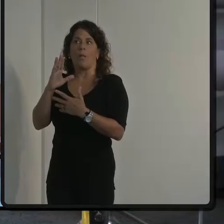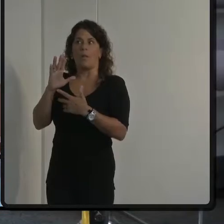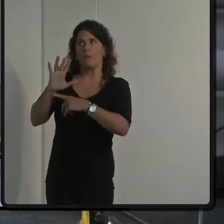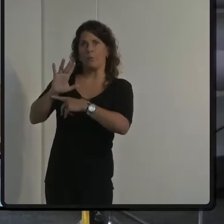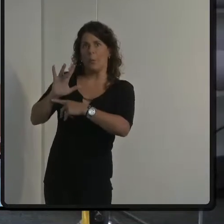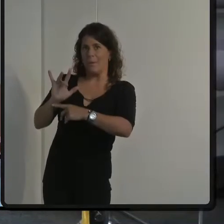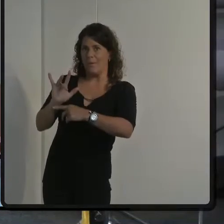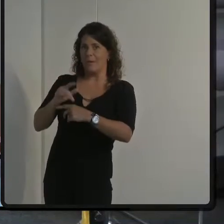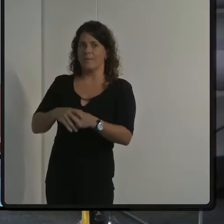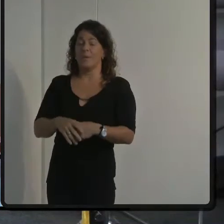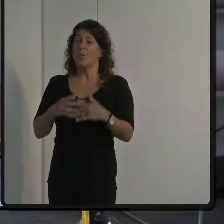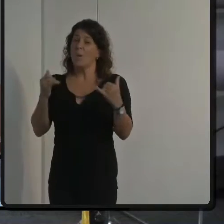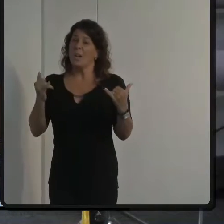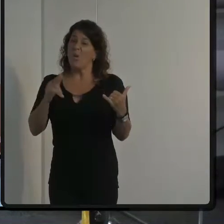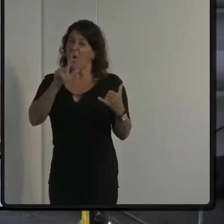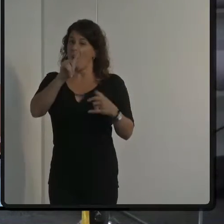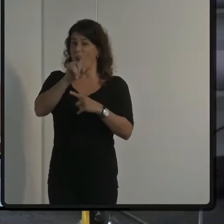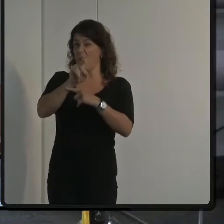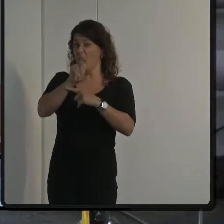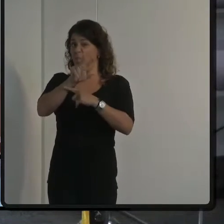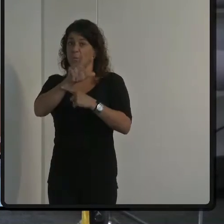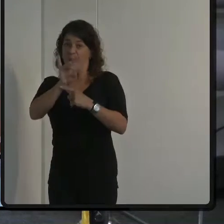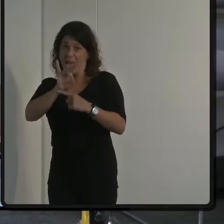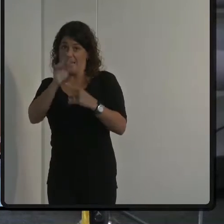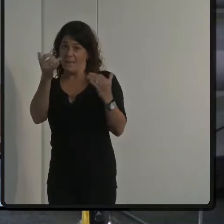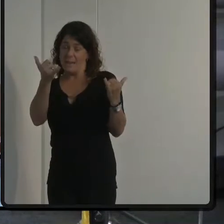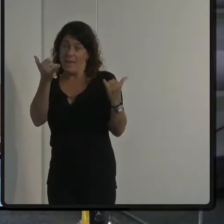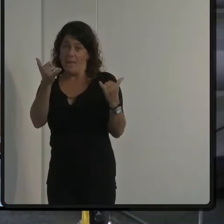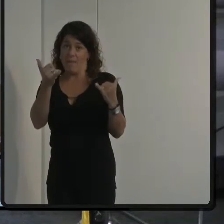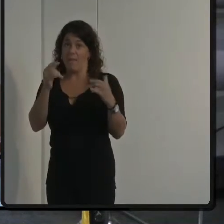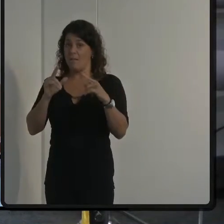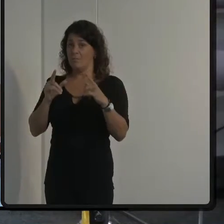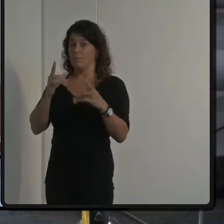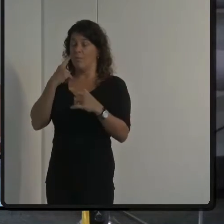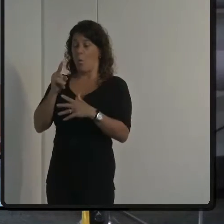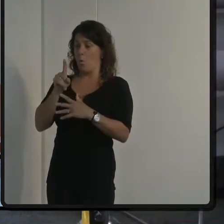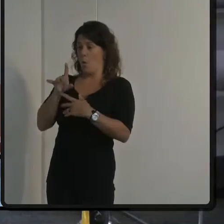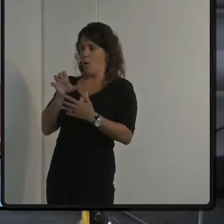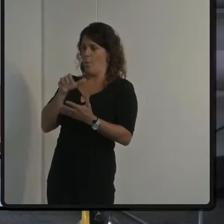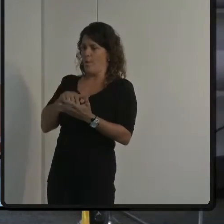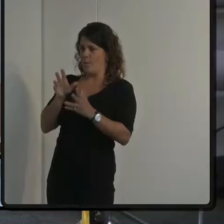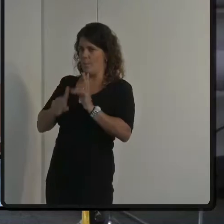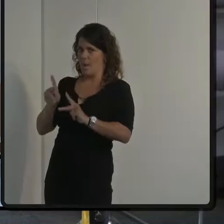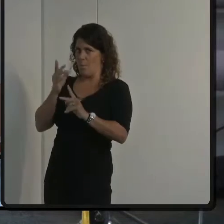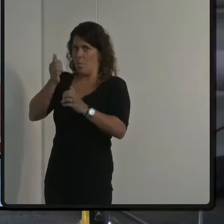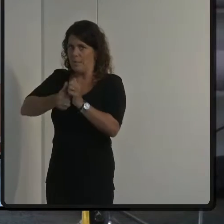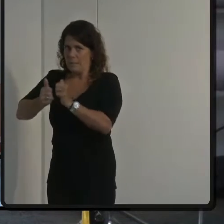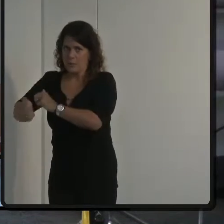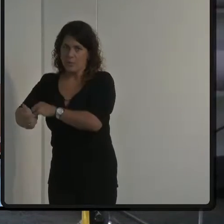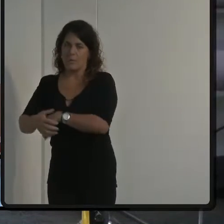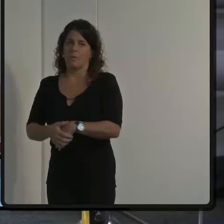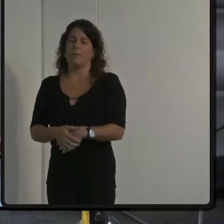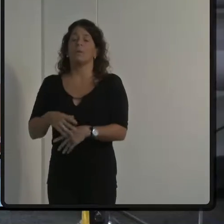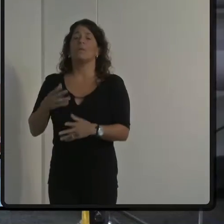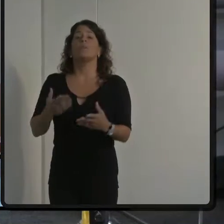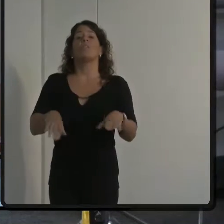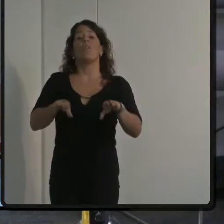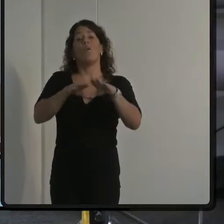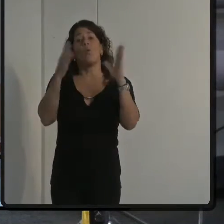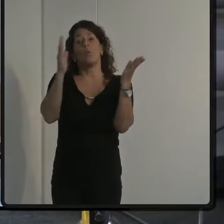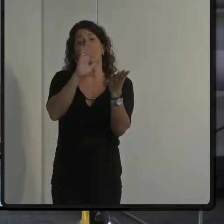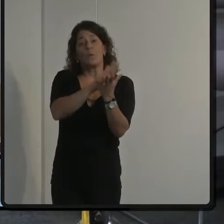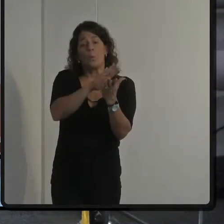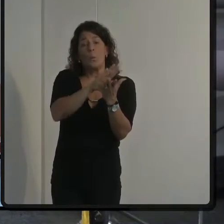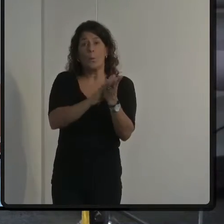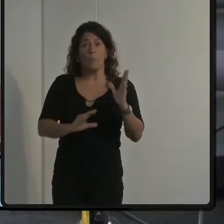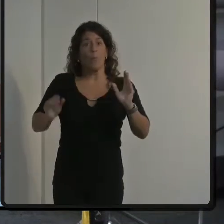we are at 138 today, and in order for us to open additional schools, we